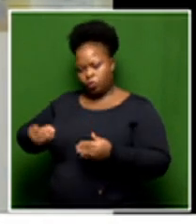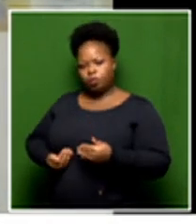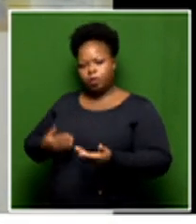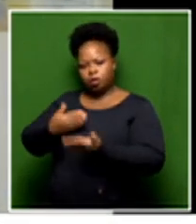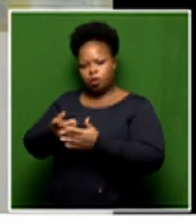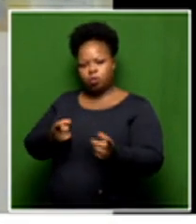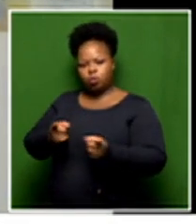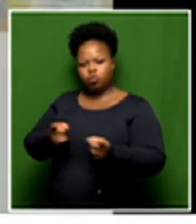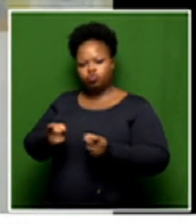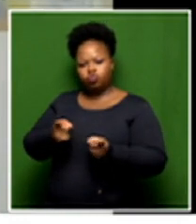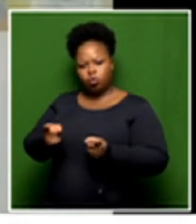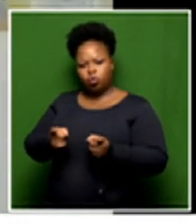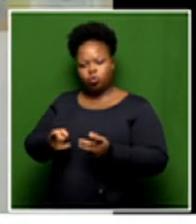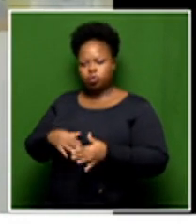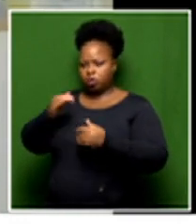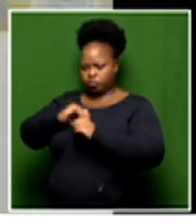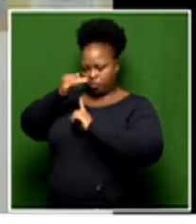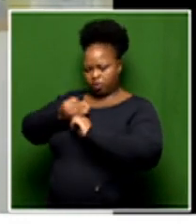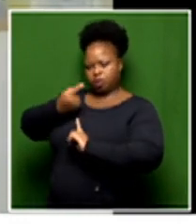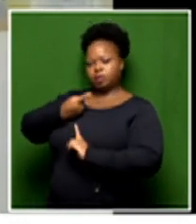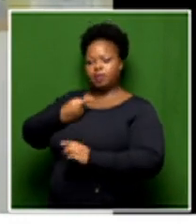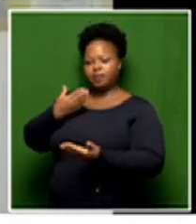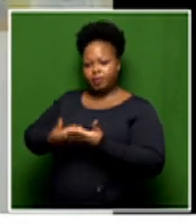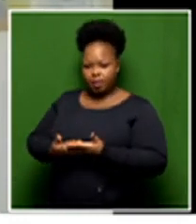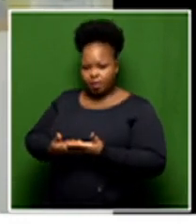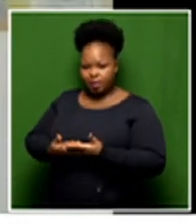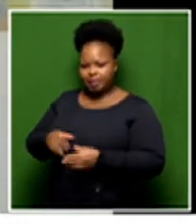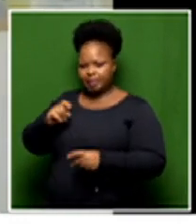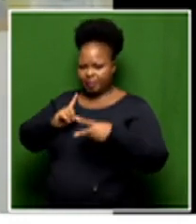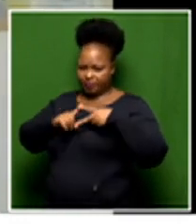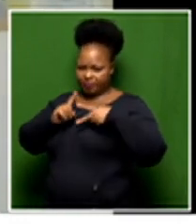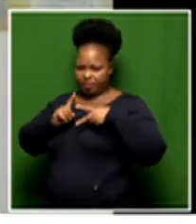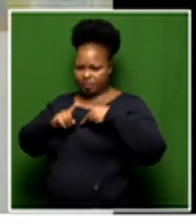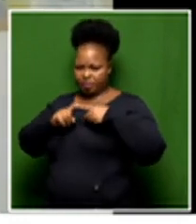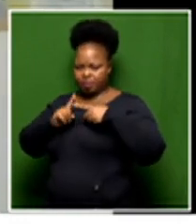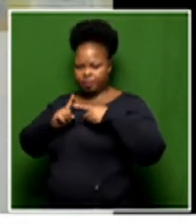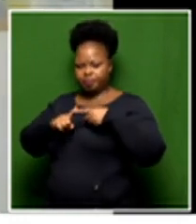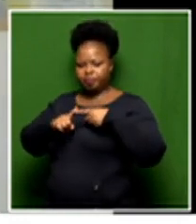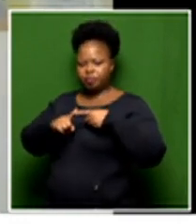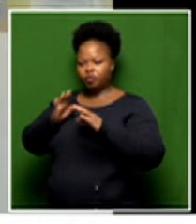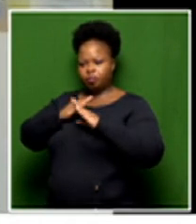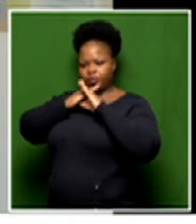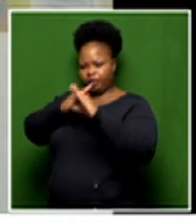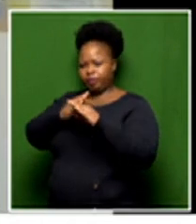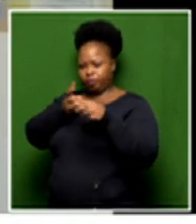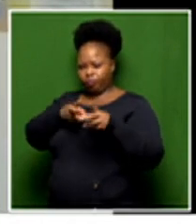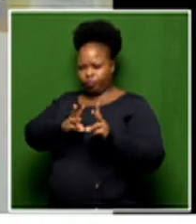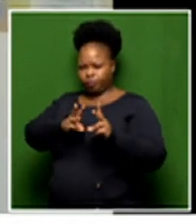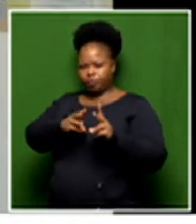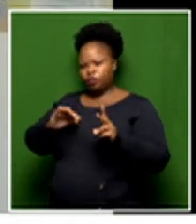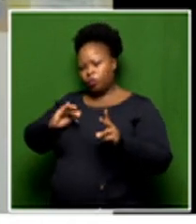can control interventions and protect themselves. So that's the first level of prevention